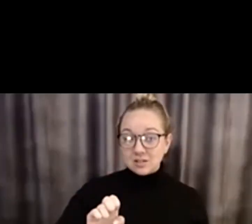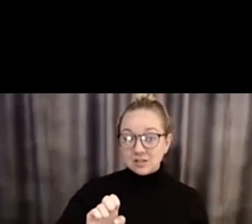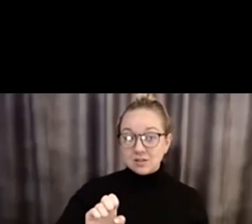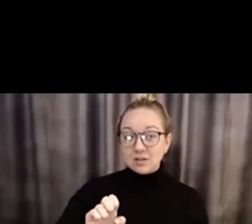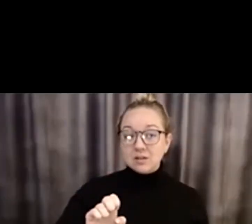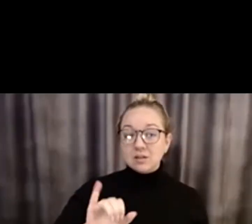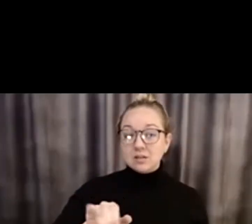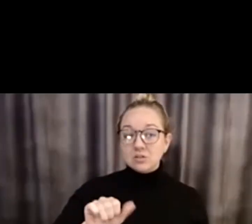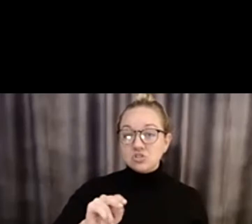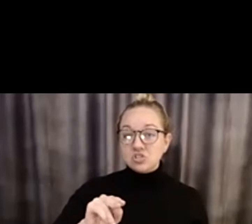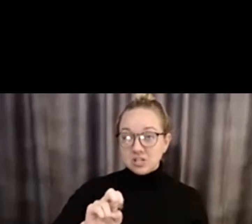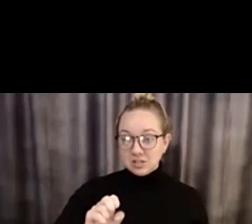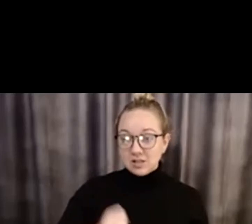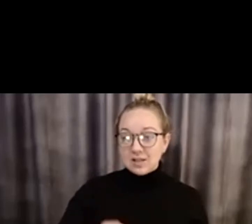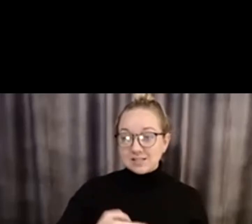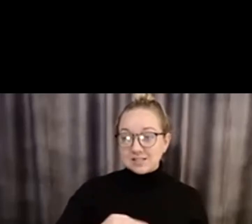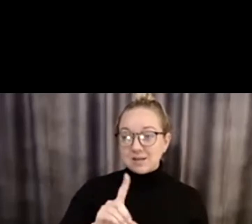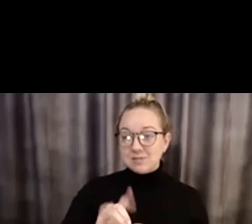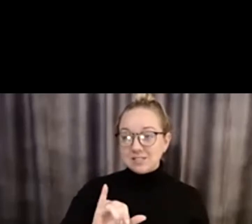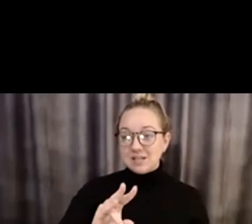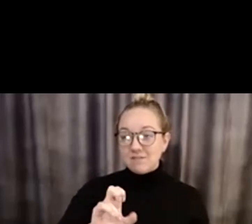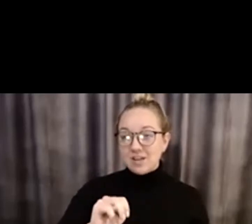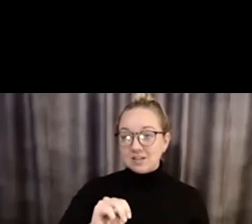Divicinzo, class of 80.